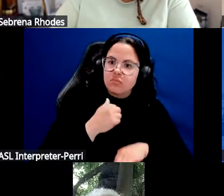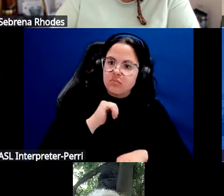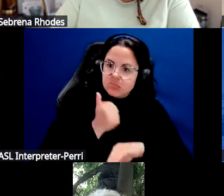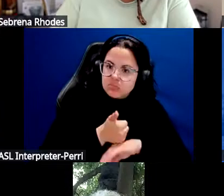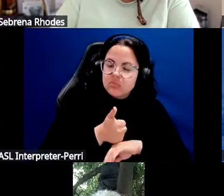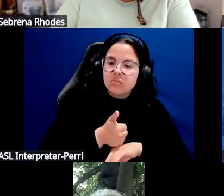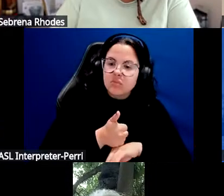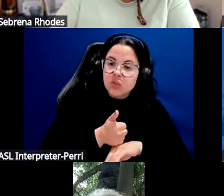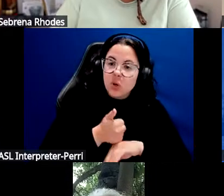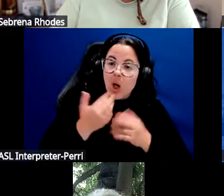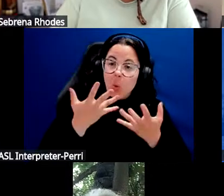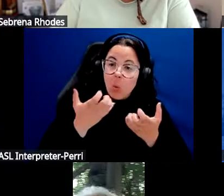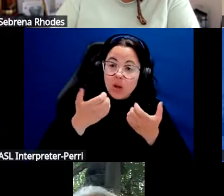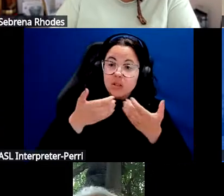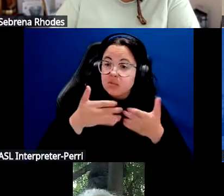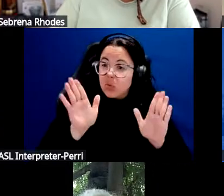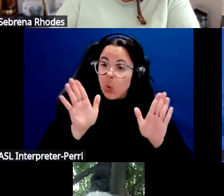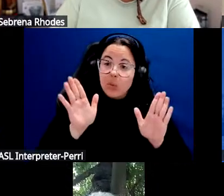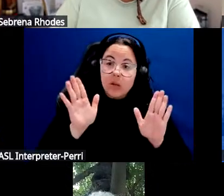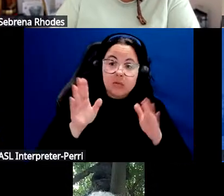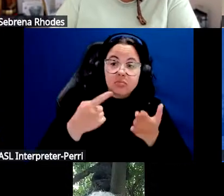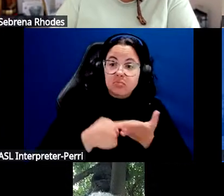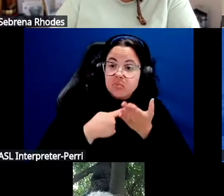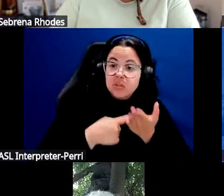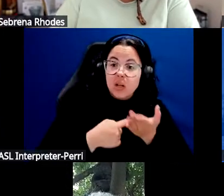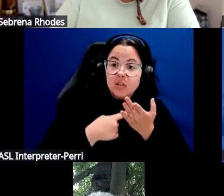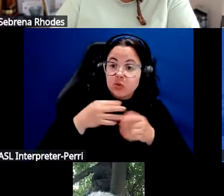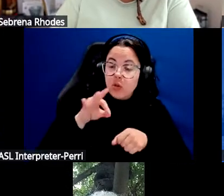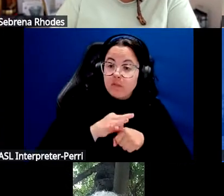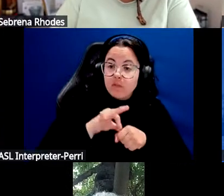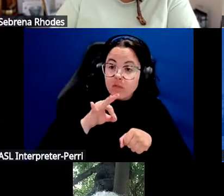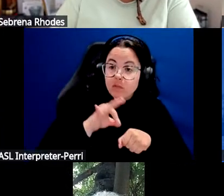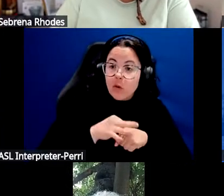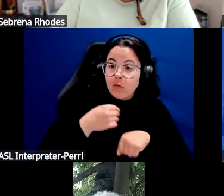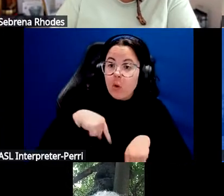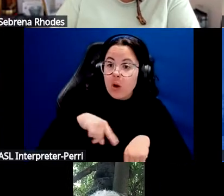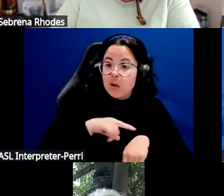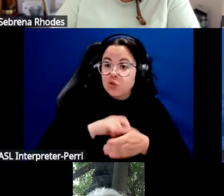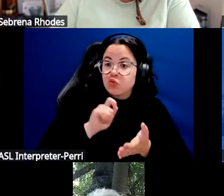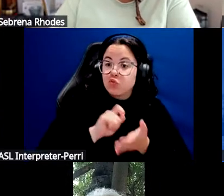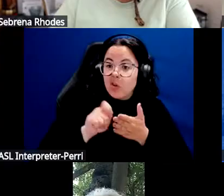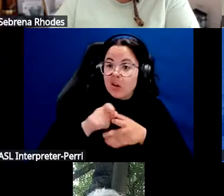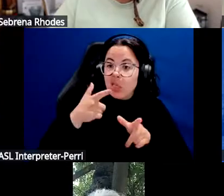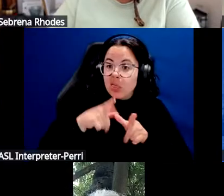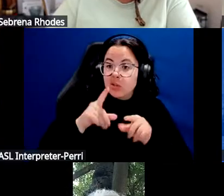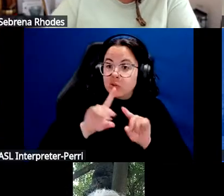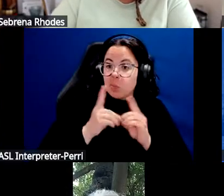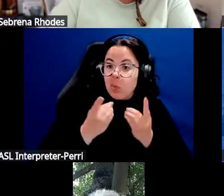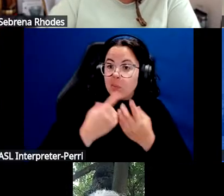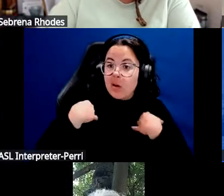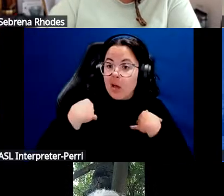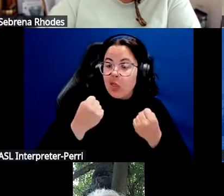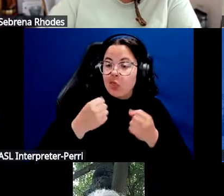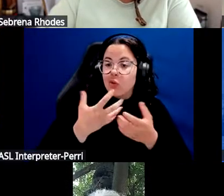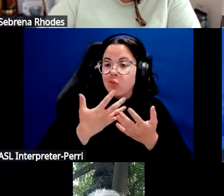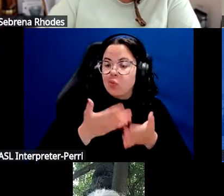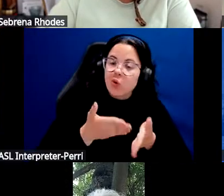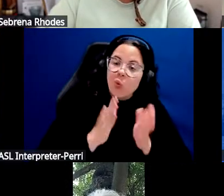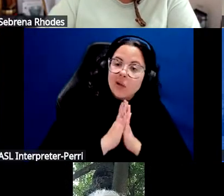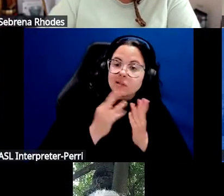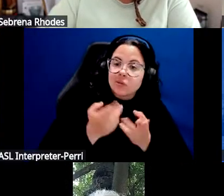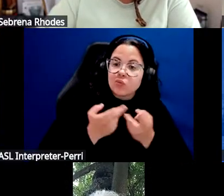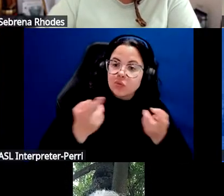love to have this as an open discussion for the ANC to vote for us to write a letter to the Department of Health requesting these resources.